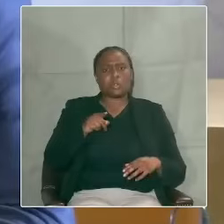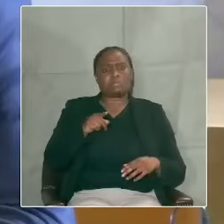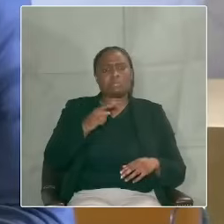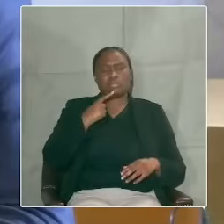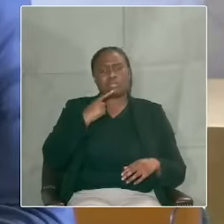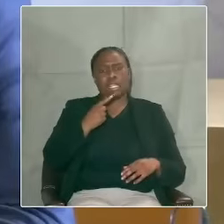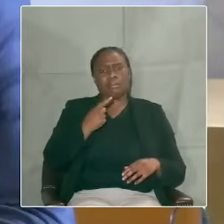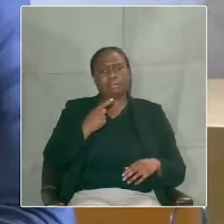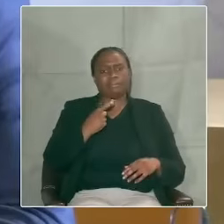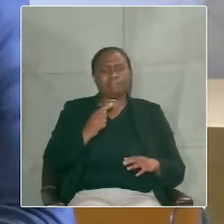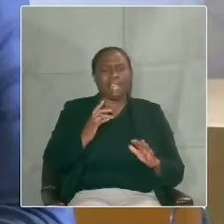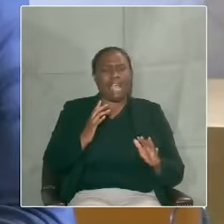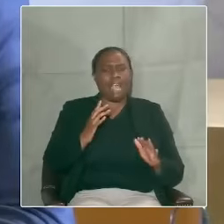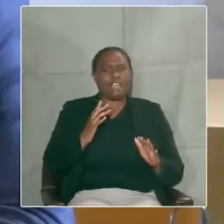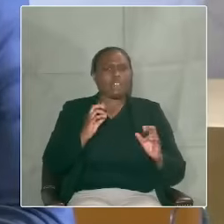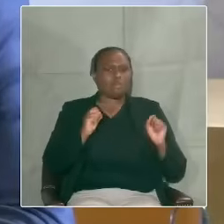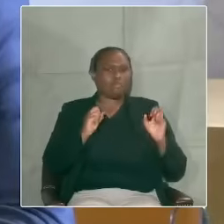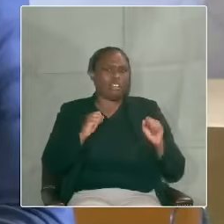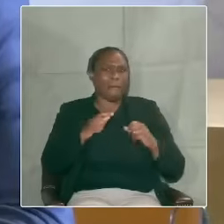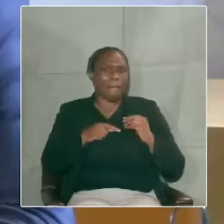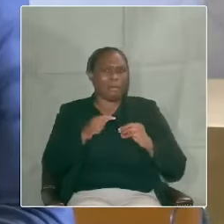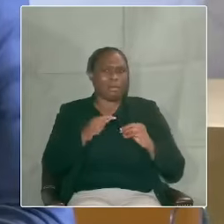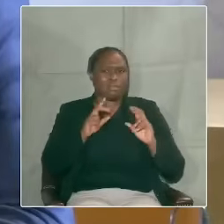the how.